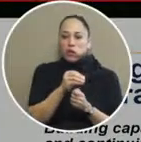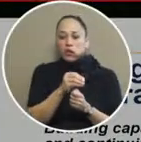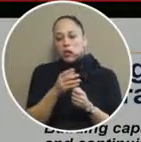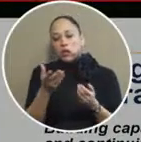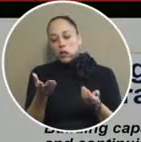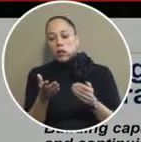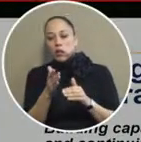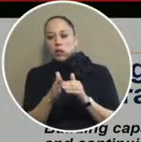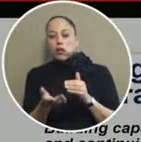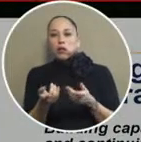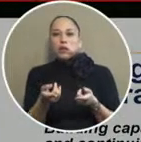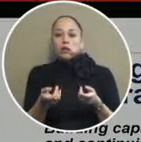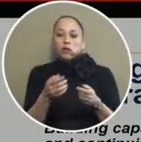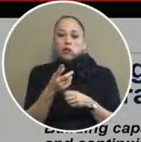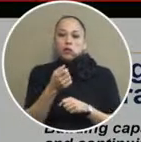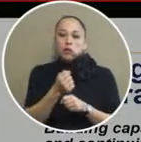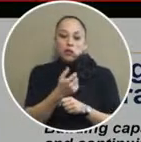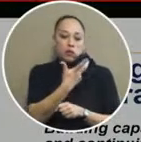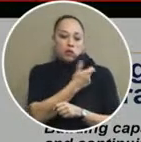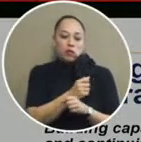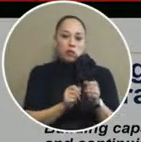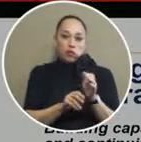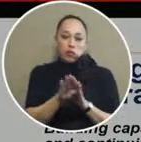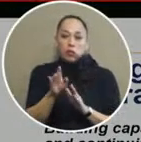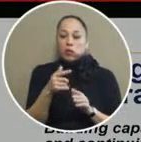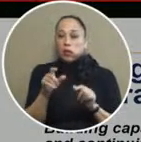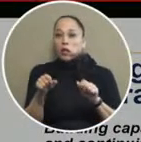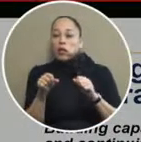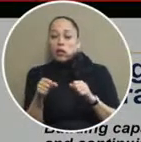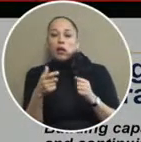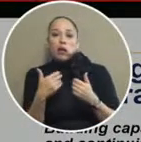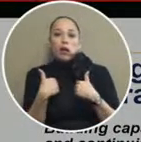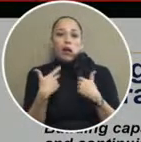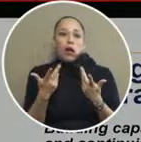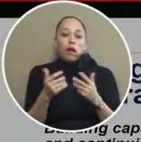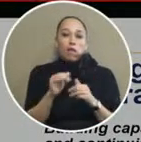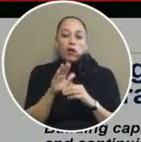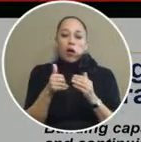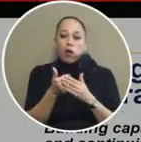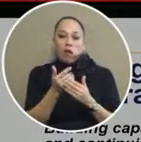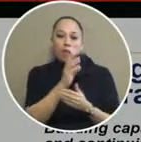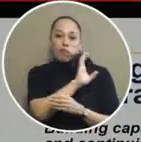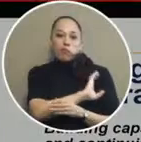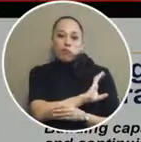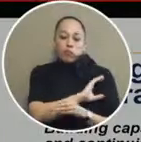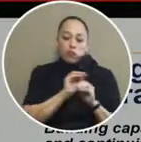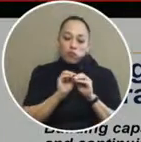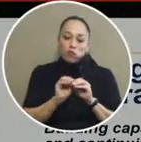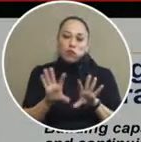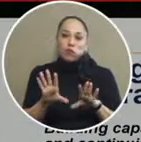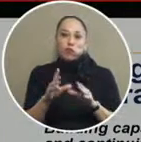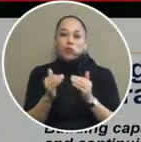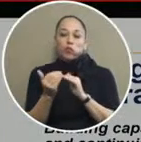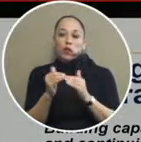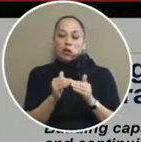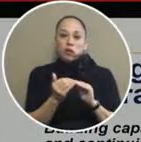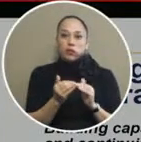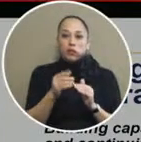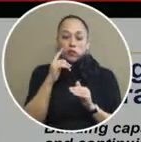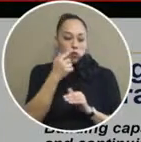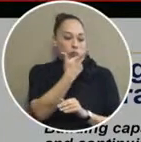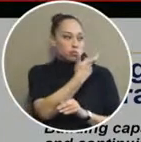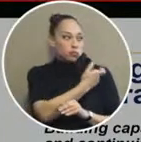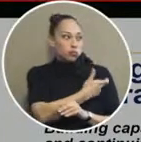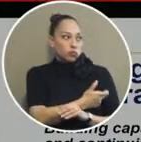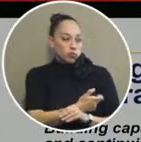subsequently if a vaccine is developed to allow the capability for having mobile clinics out in our community to allow for mass